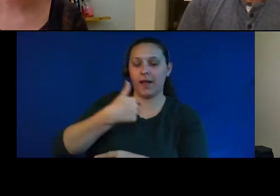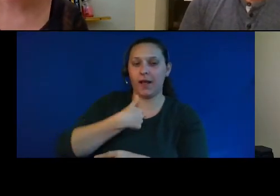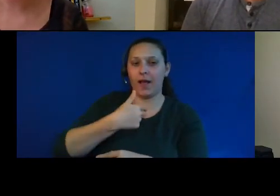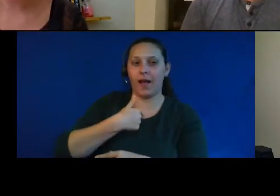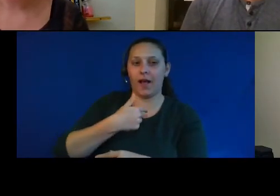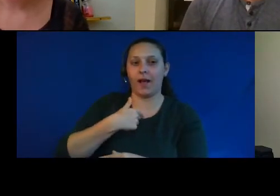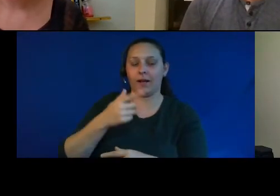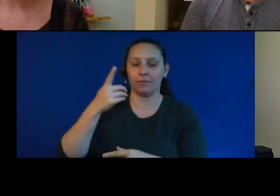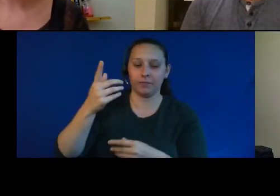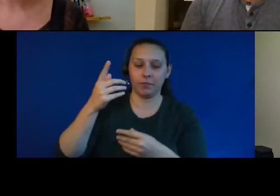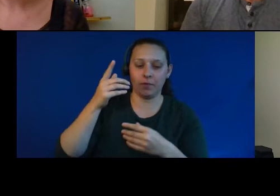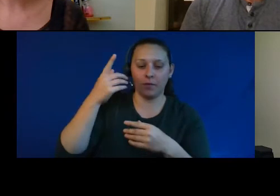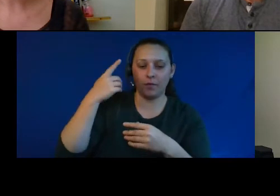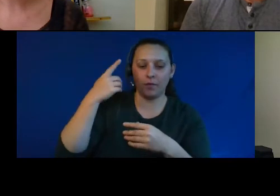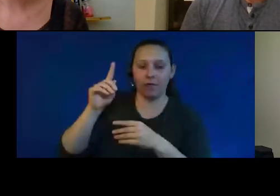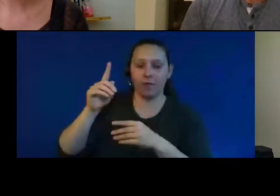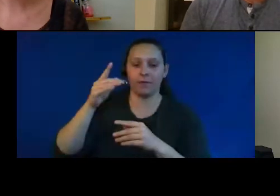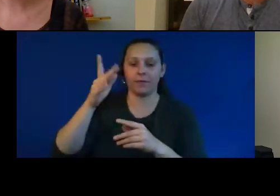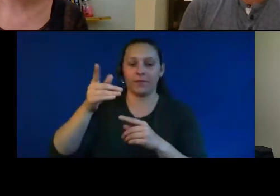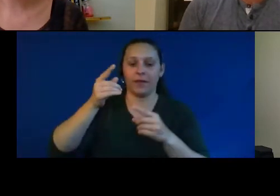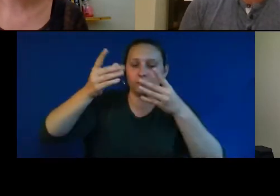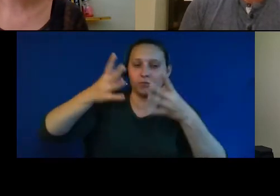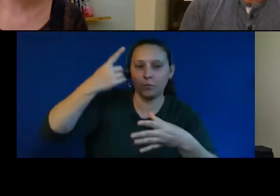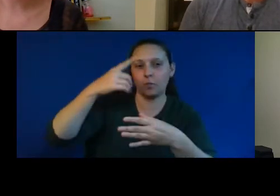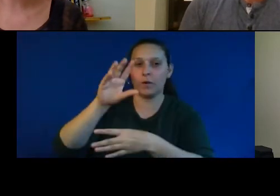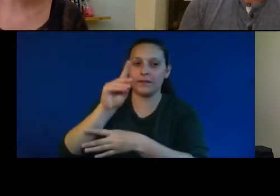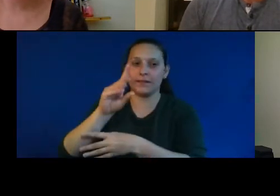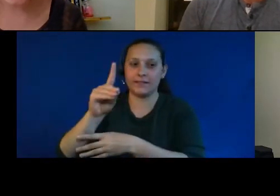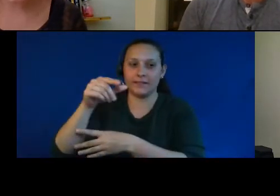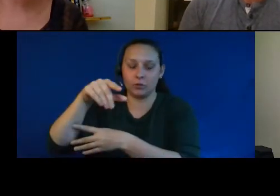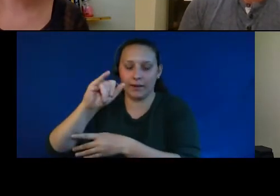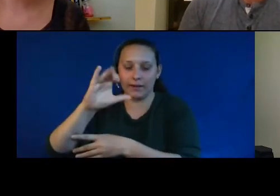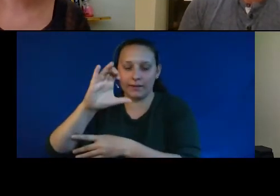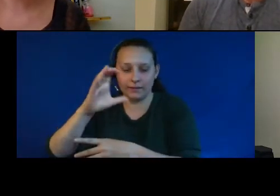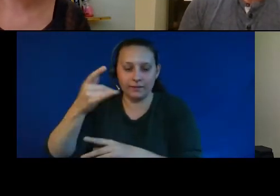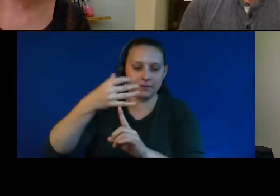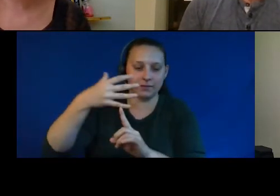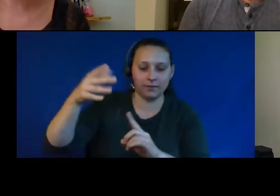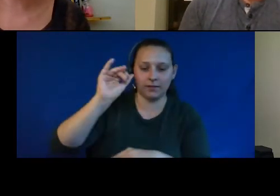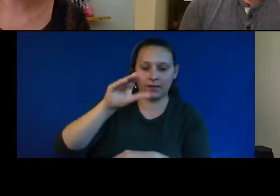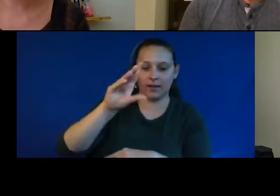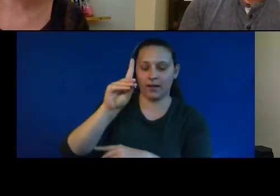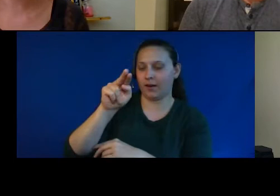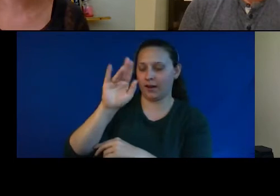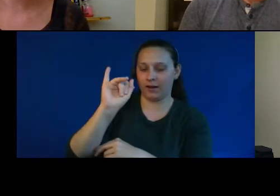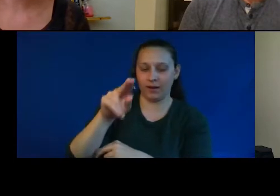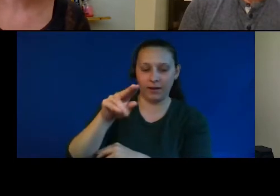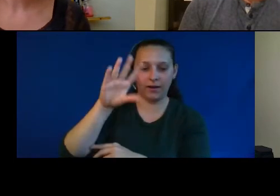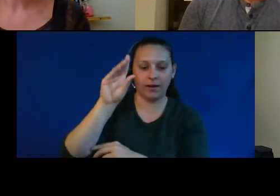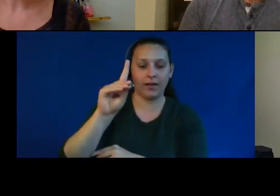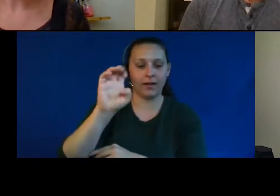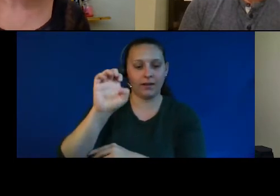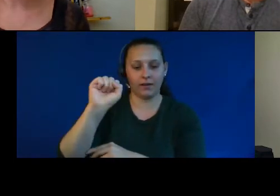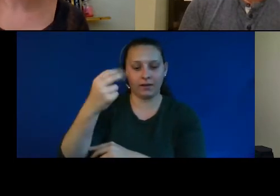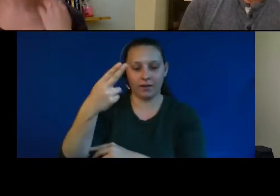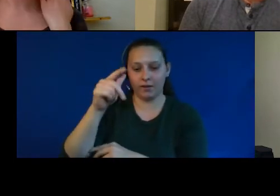Innovation Center, and I will be moderating today's Startups Showcase session for Homecoming.